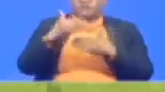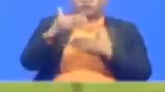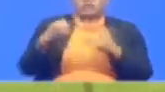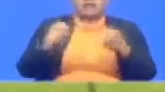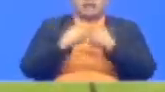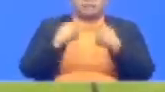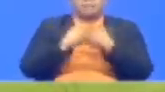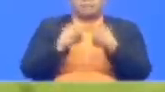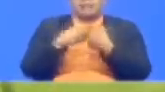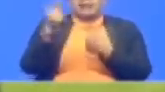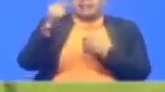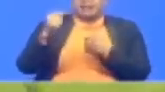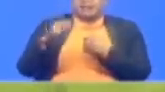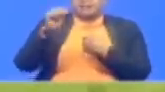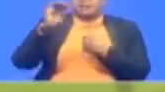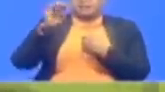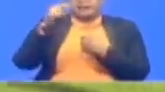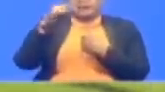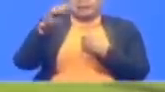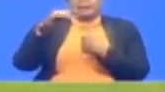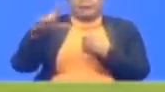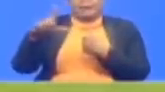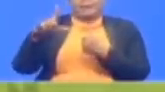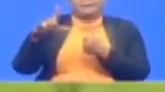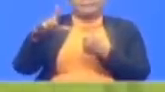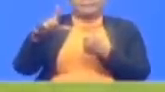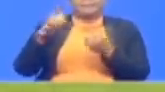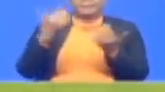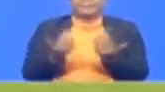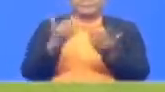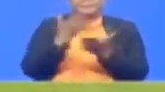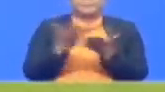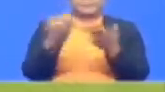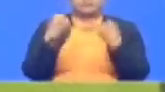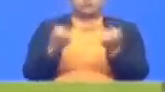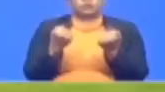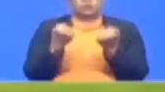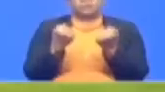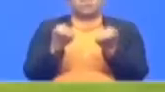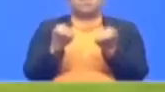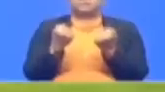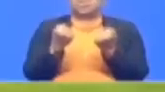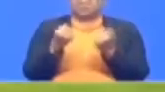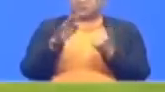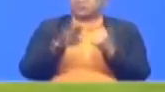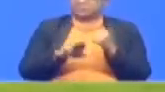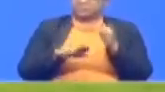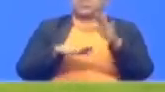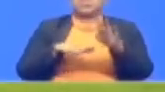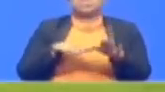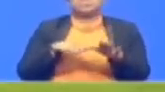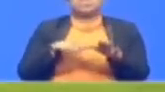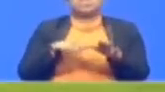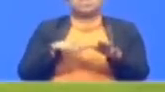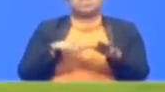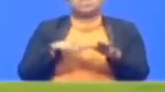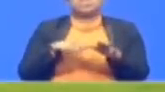Algeria, Tanzania and Senegal, of course. If we want to build something strong, step by step.